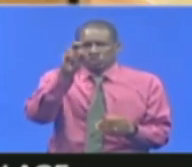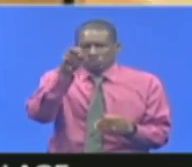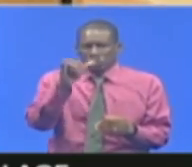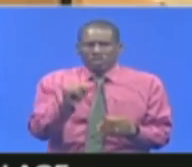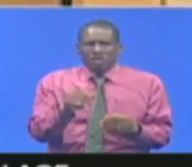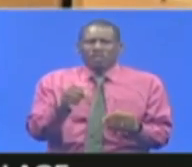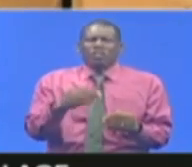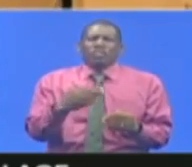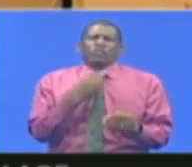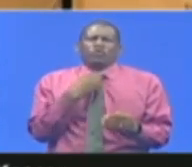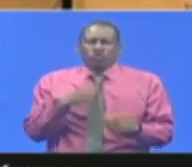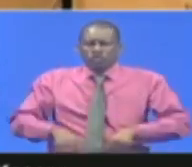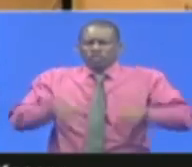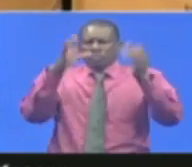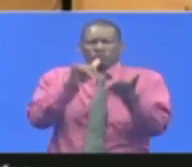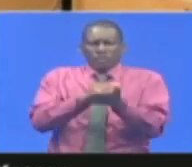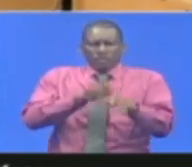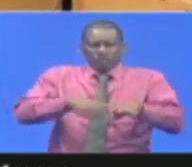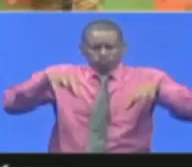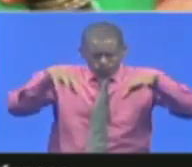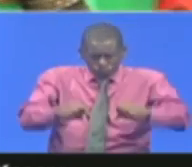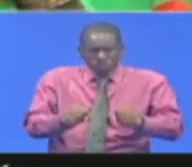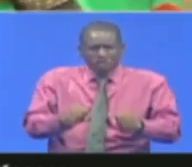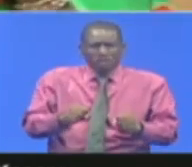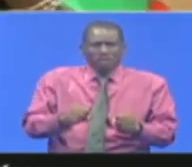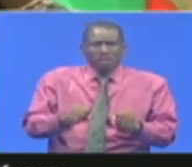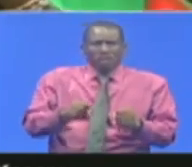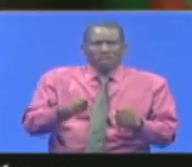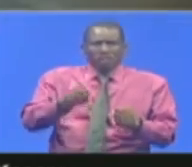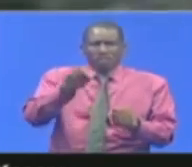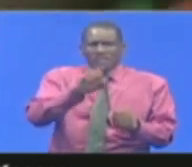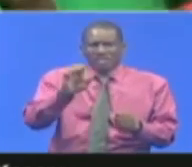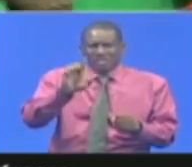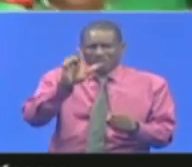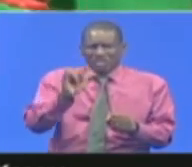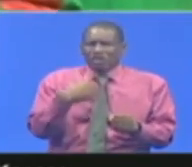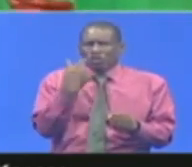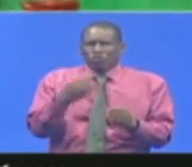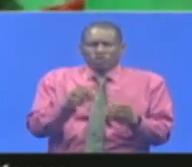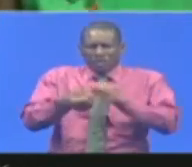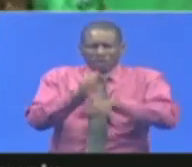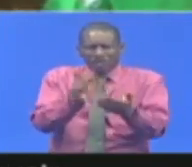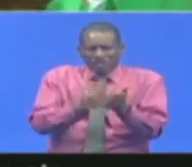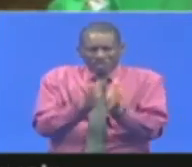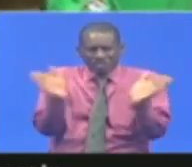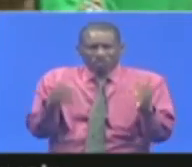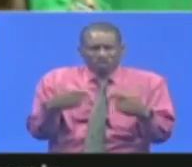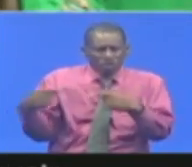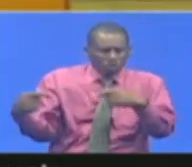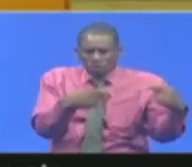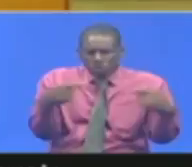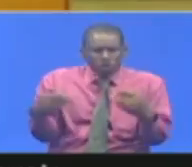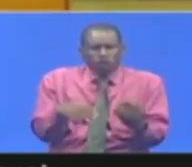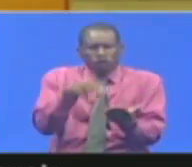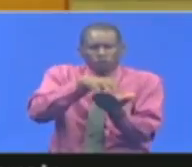union's then chairman, took on Muzo Nzili, who was the acting secretary general, in a tussle for the